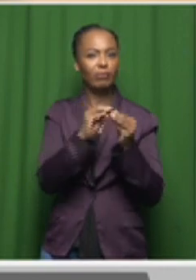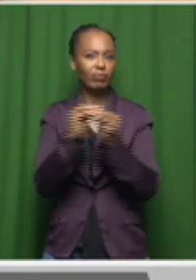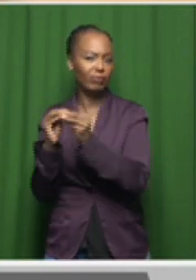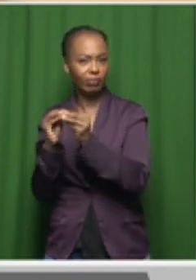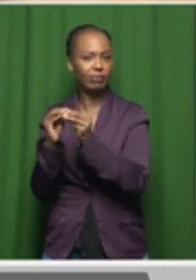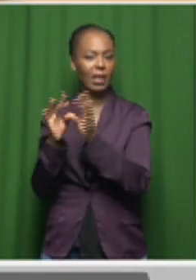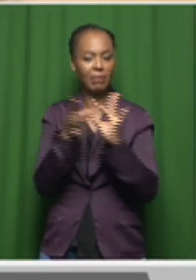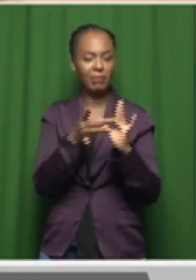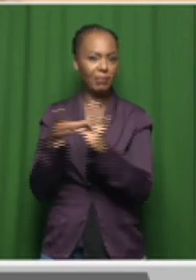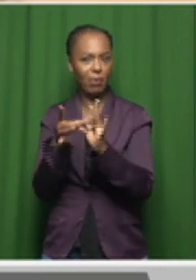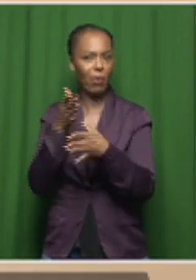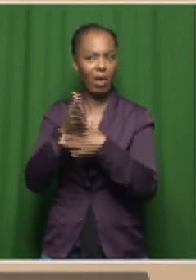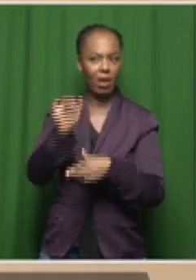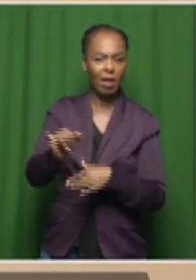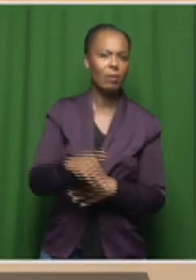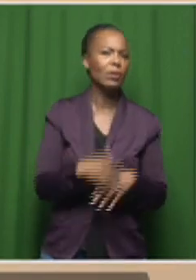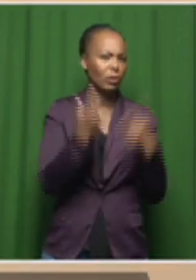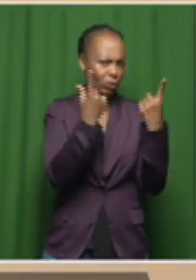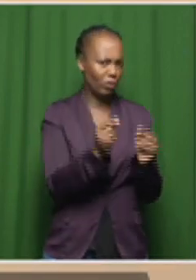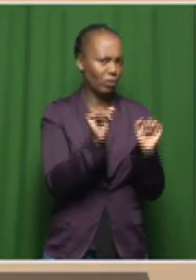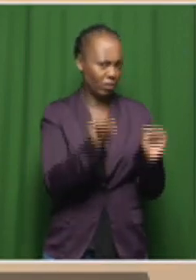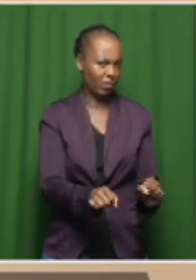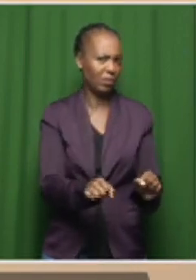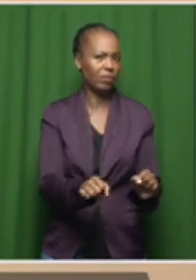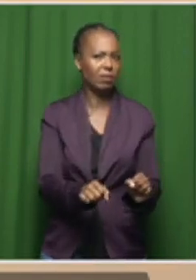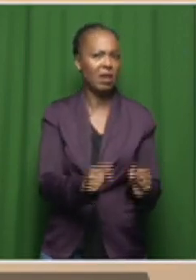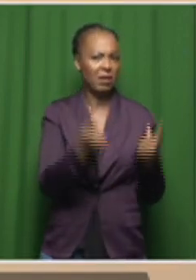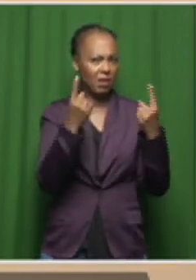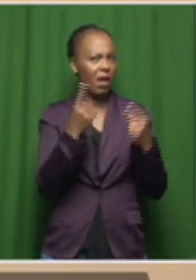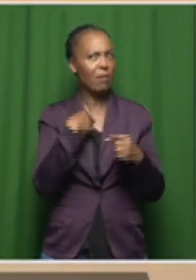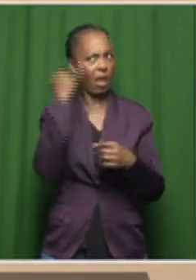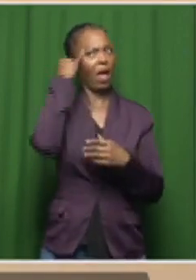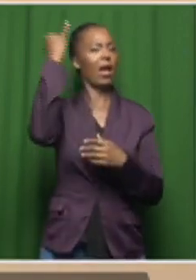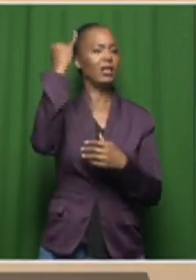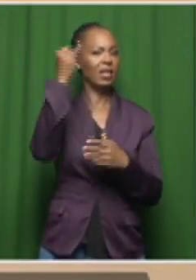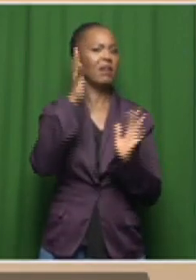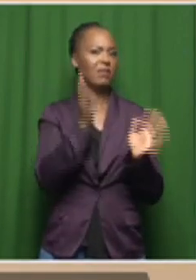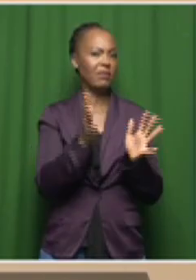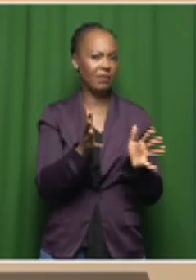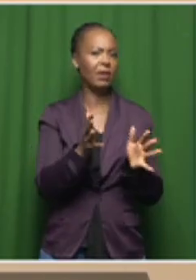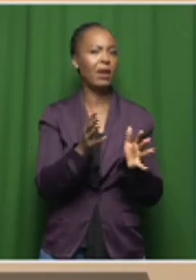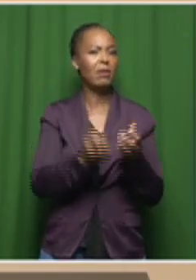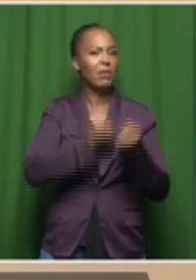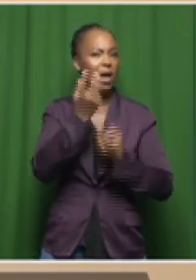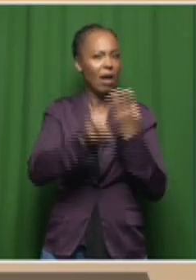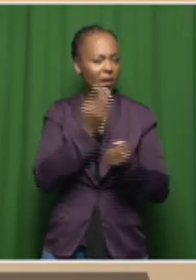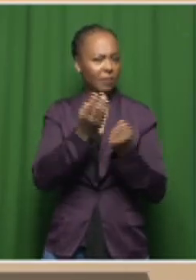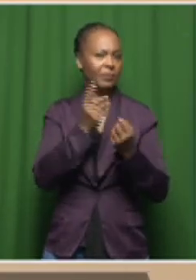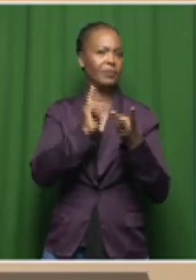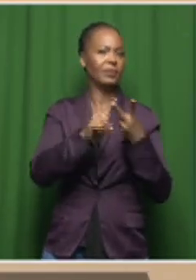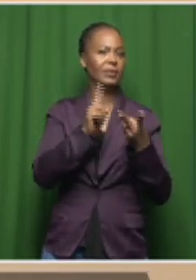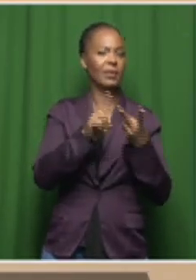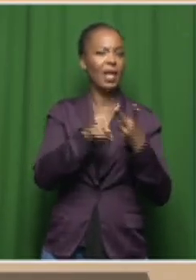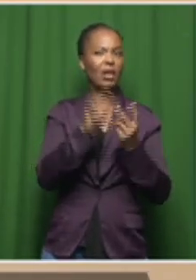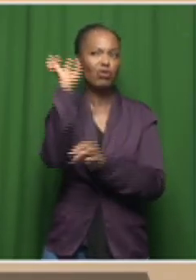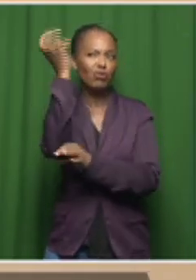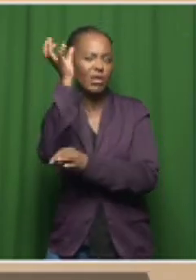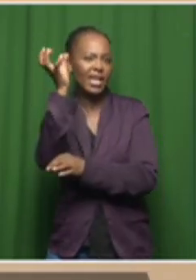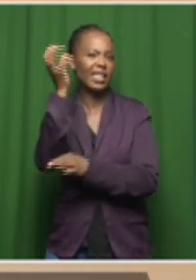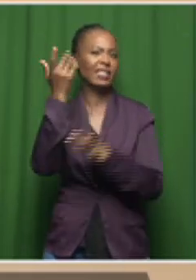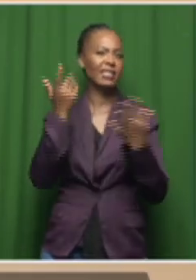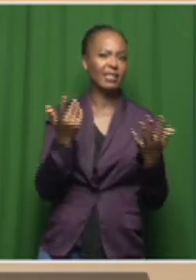They do. The local landscape does come into my work, like palm trees, cypress trees. And Spain's got a fantastic